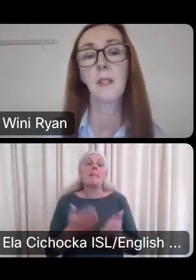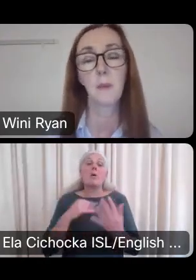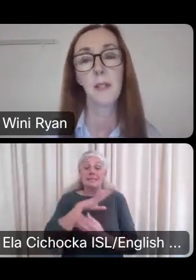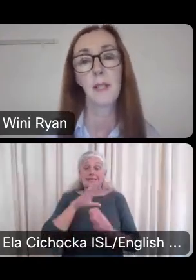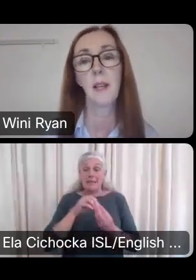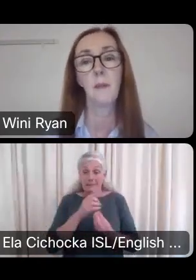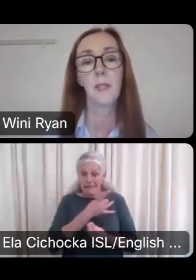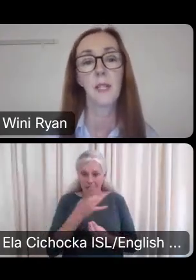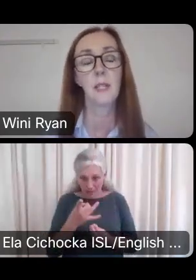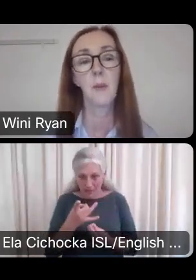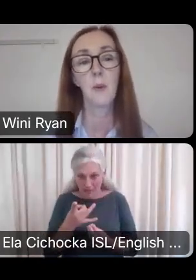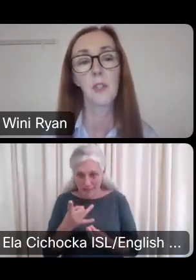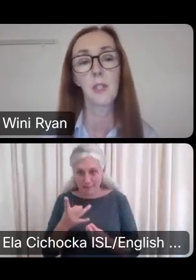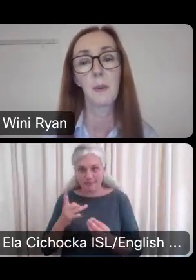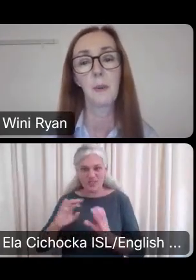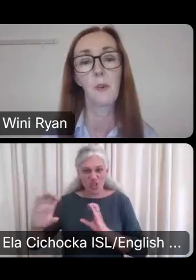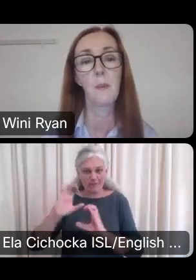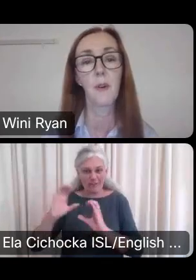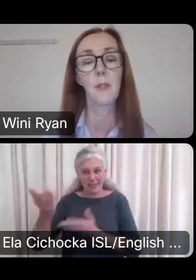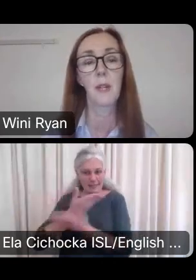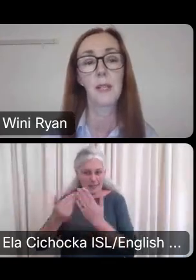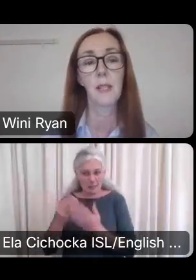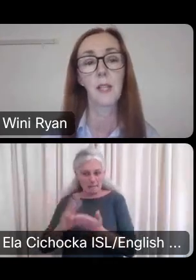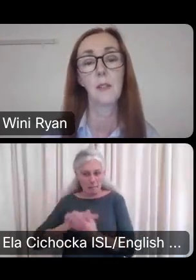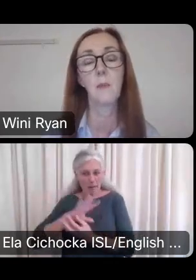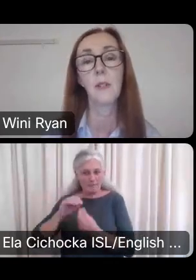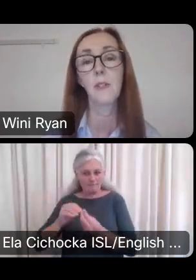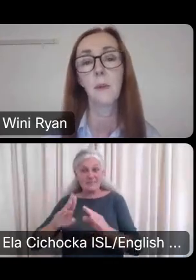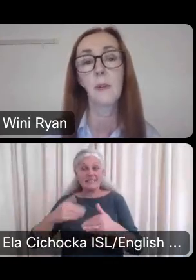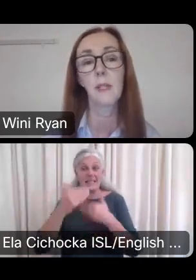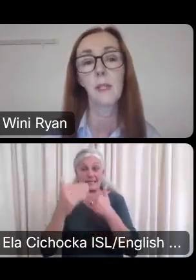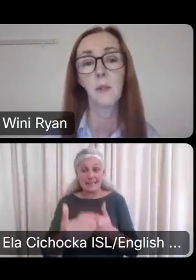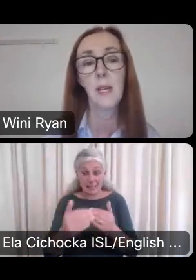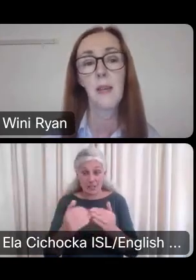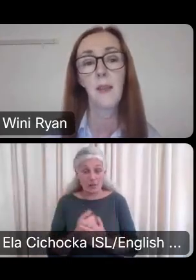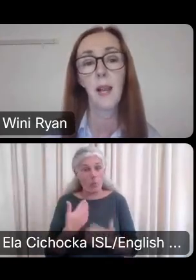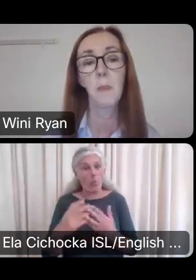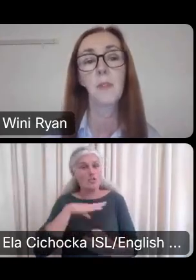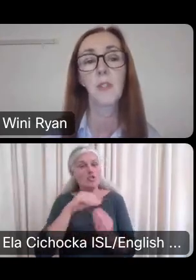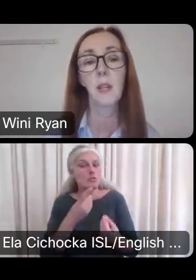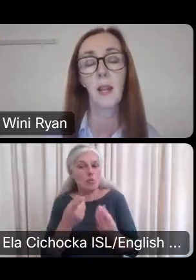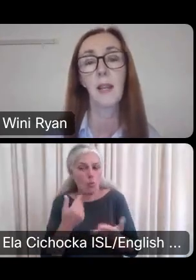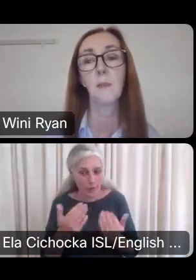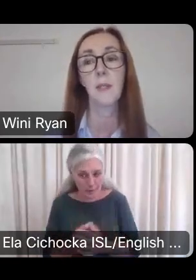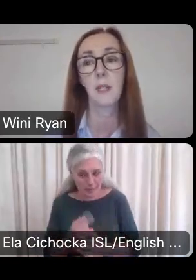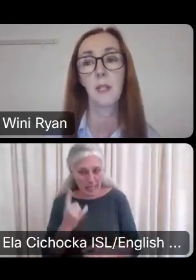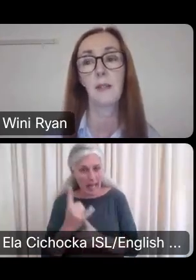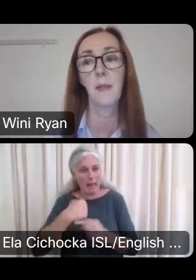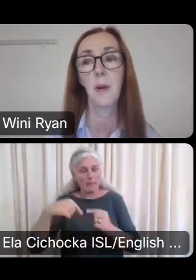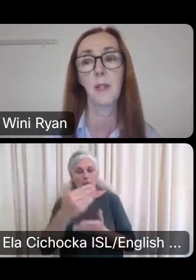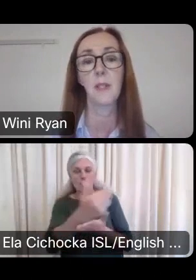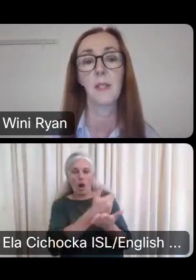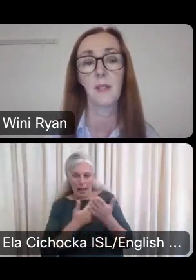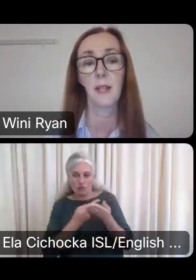ask you to summarize that conversation in a moment, just before we move on to the next section. So what do summaries do? They help us to collect material that